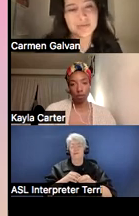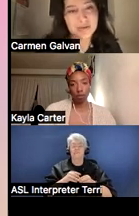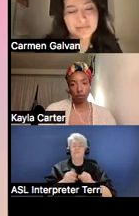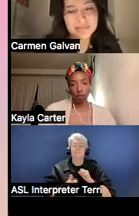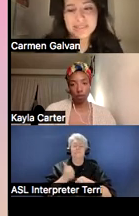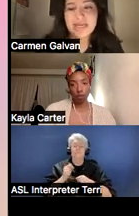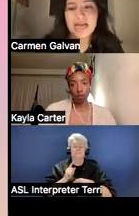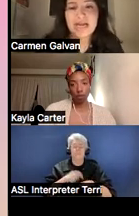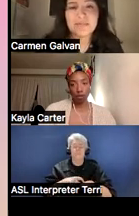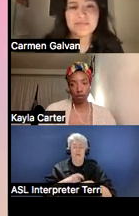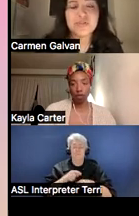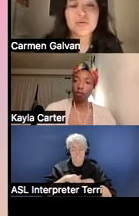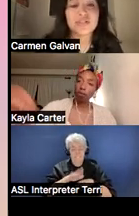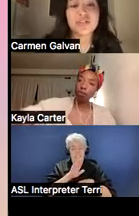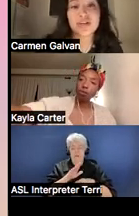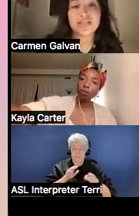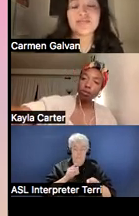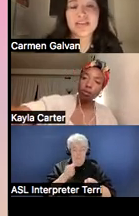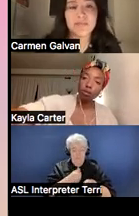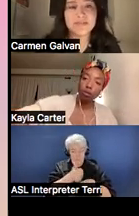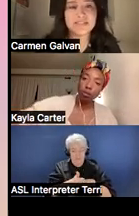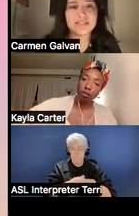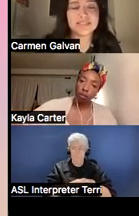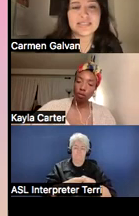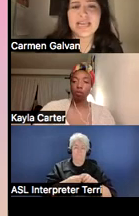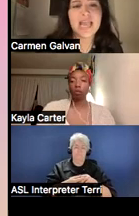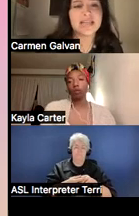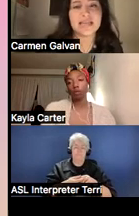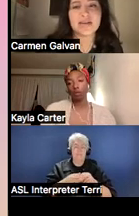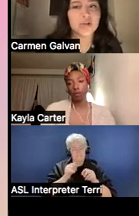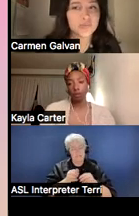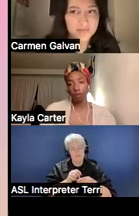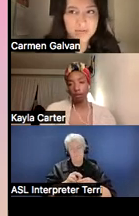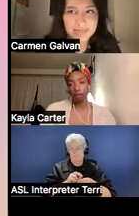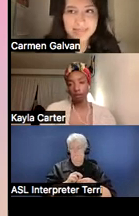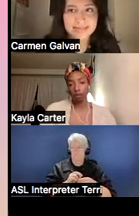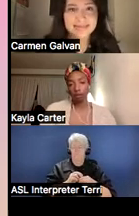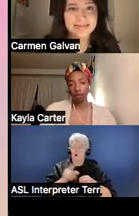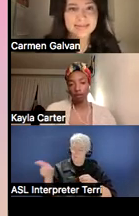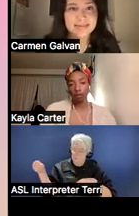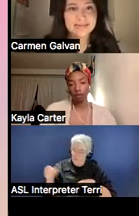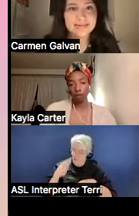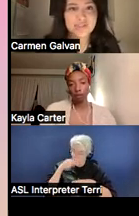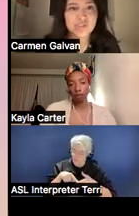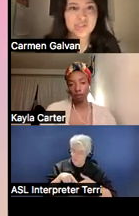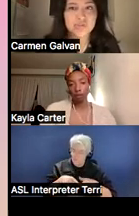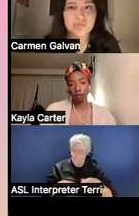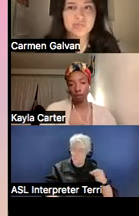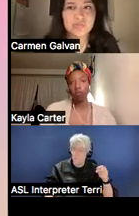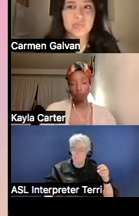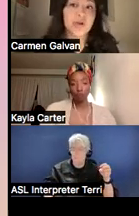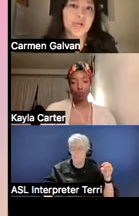big no-no. So ensuring that if that happens, to say, hey, like, are you covering this?